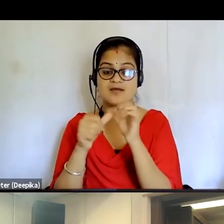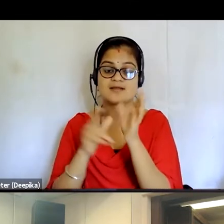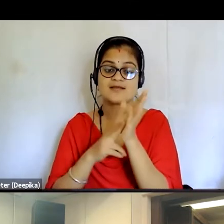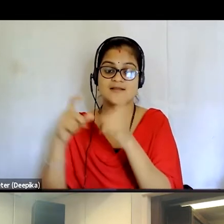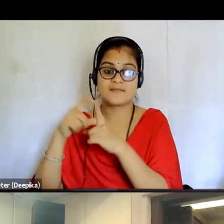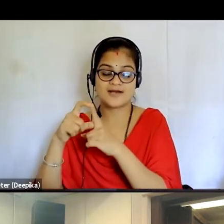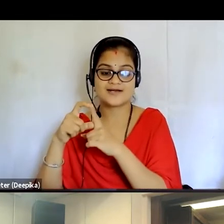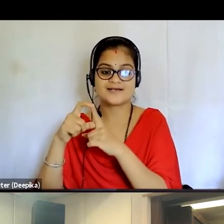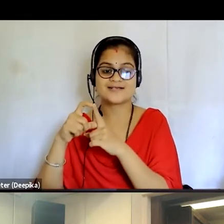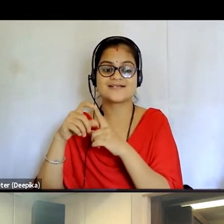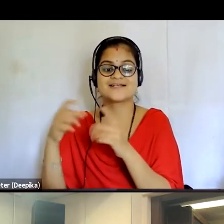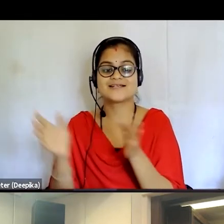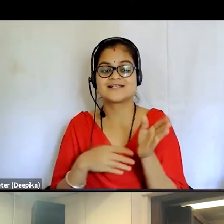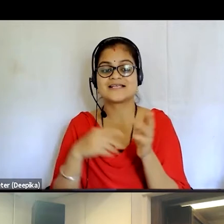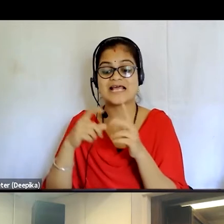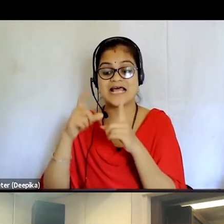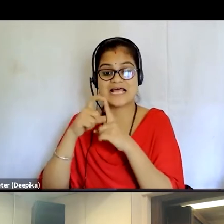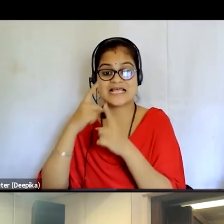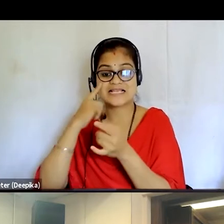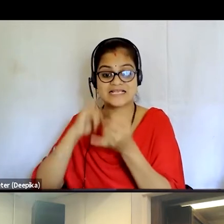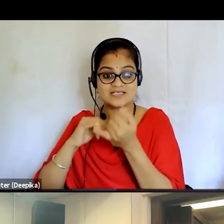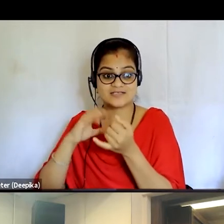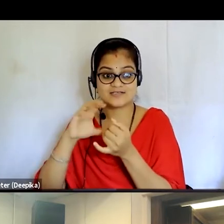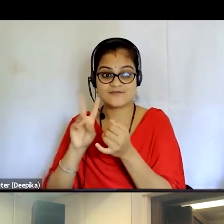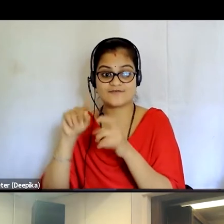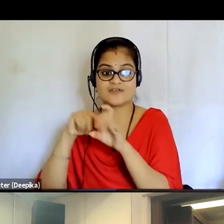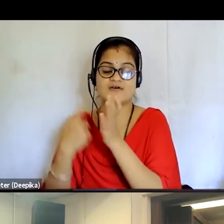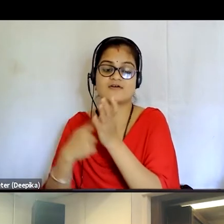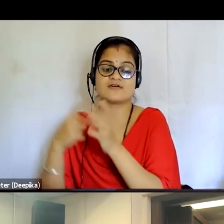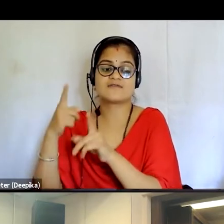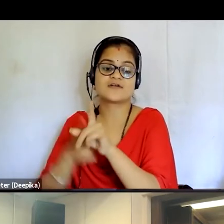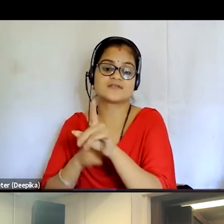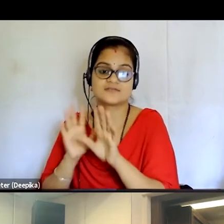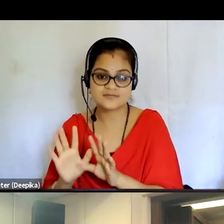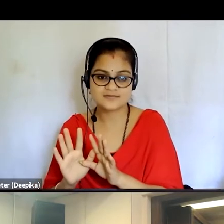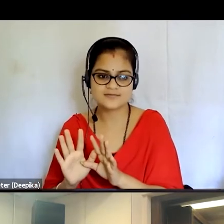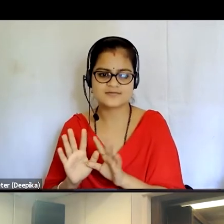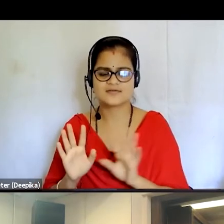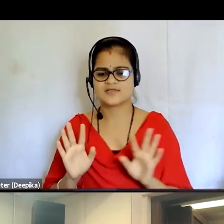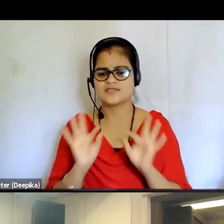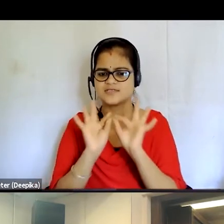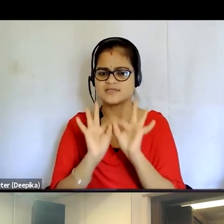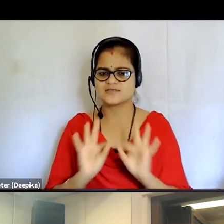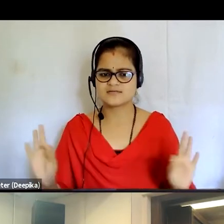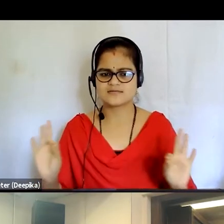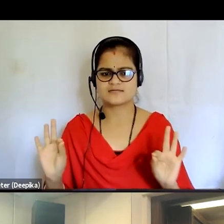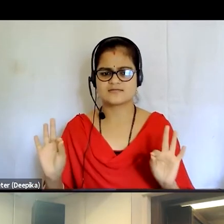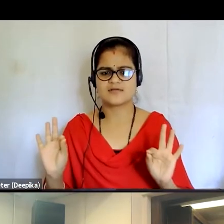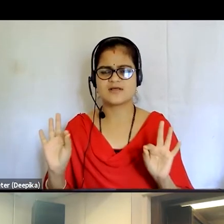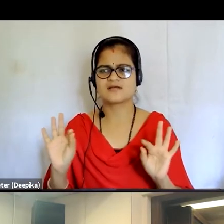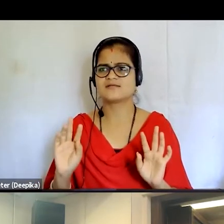is really us discovering your brand, but discovering it in very simple terms, very vivid human